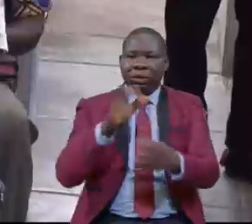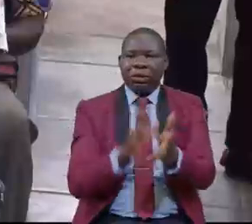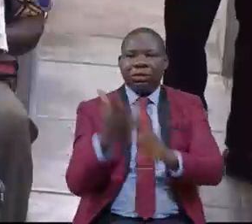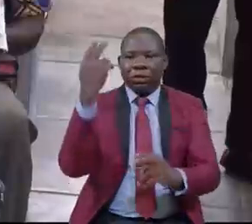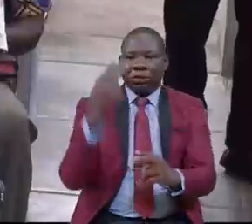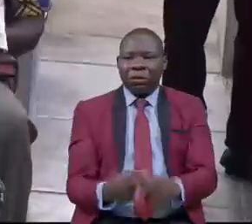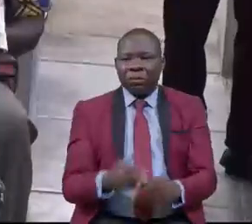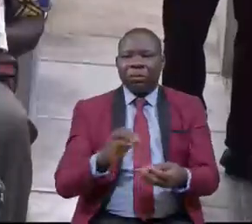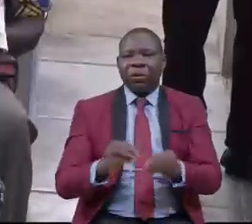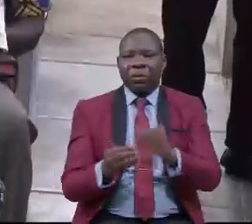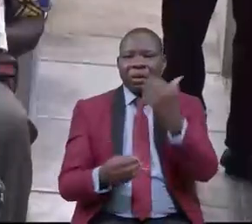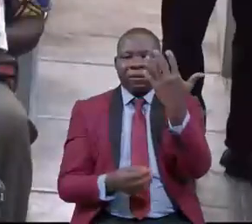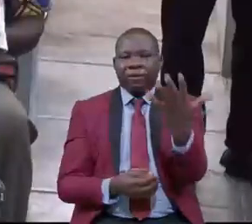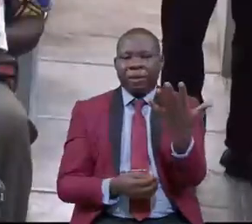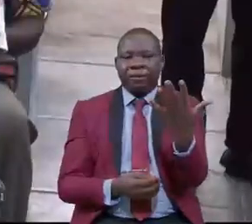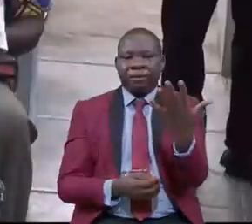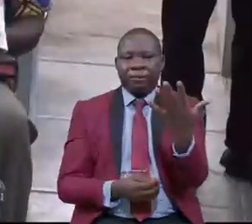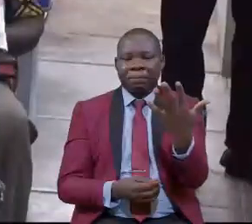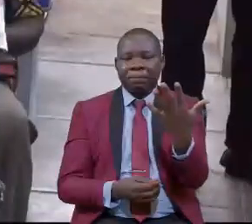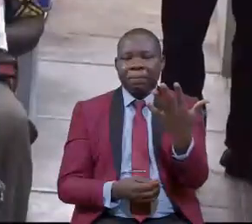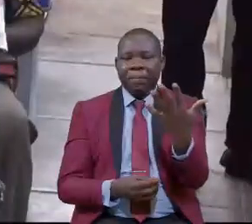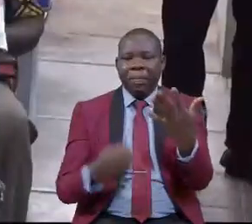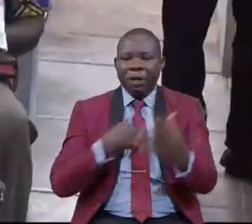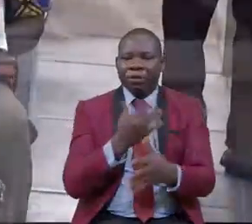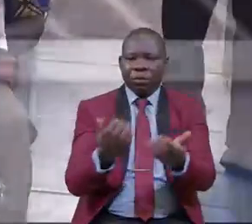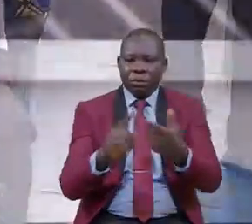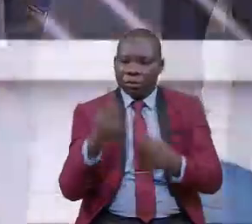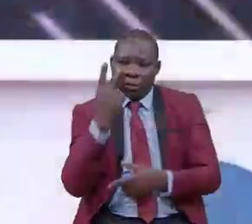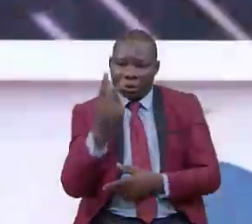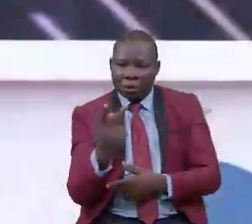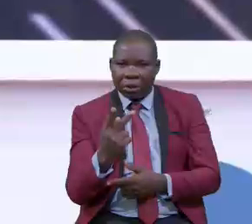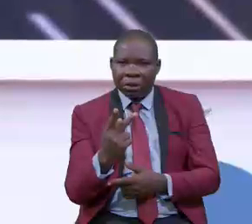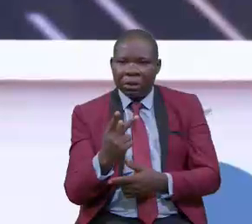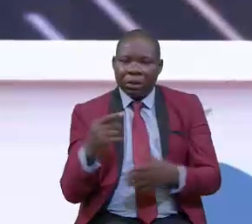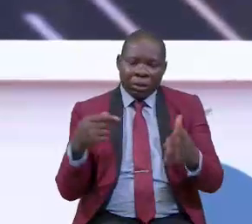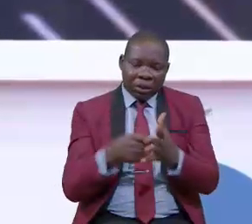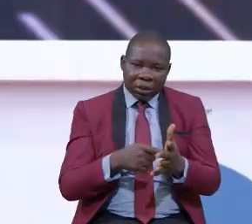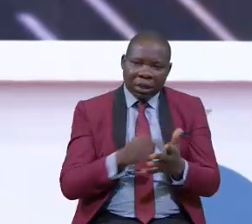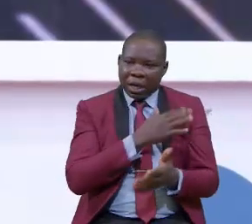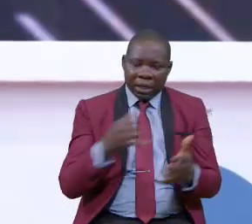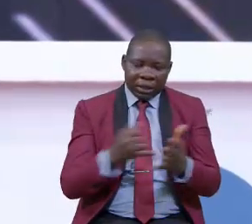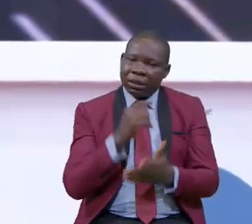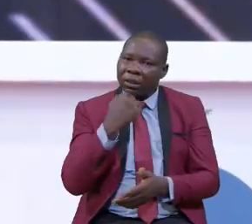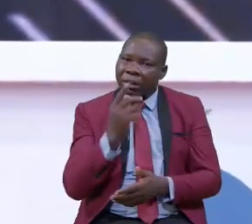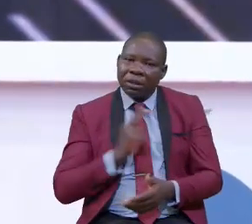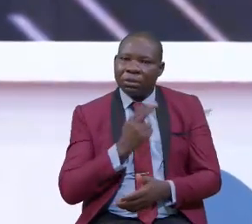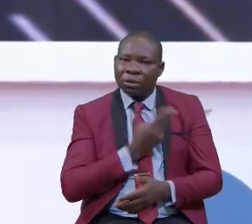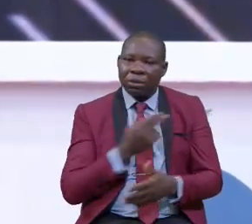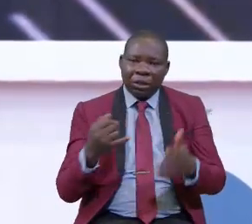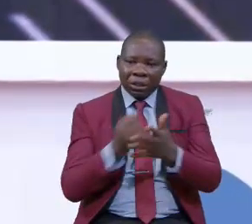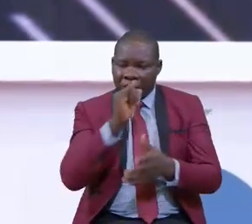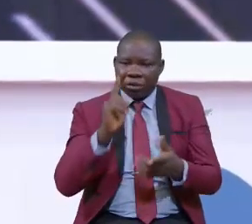five here. Number five, we're looking at this, and it tells us here is to conquer